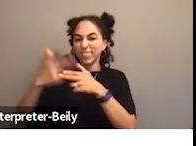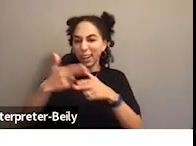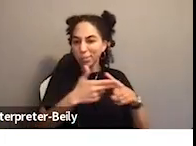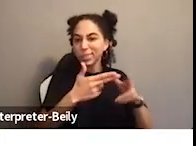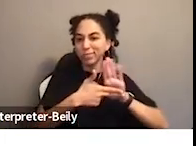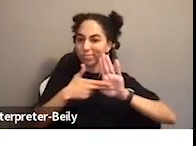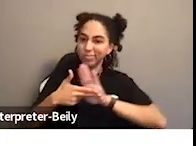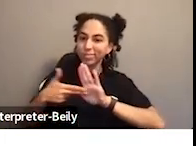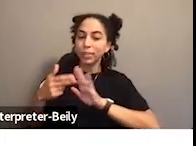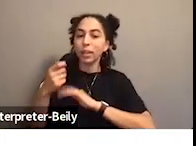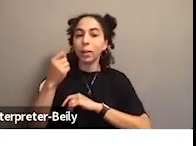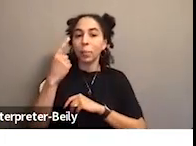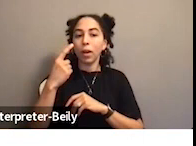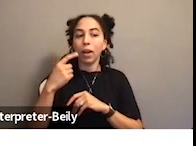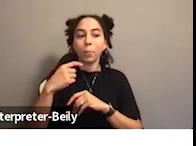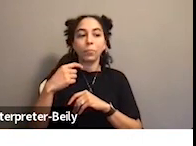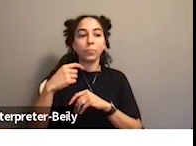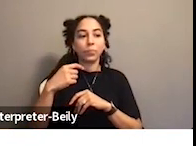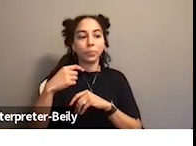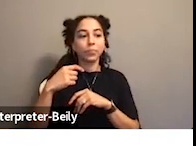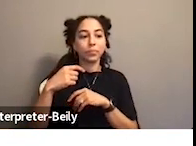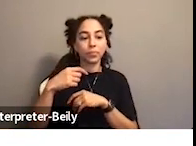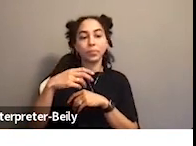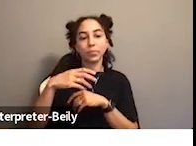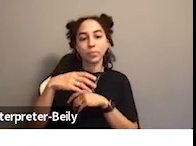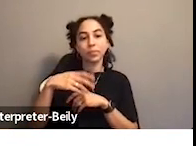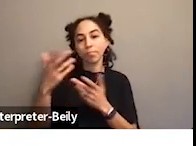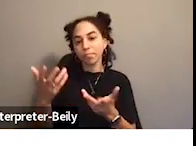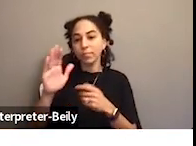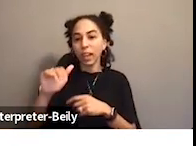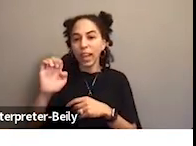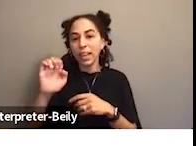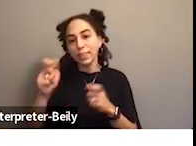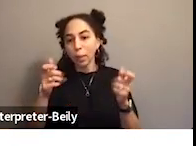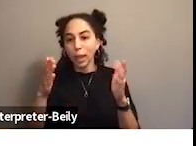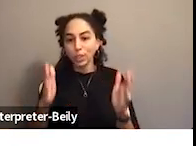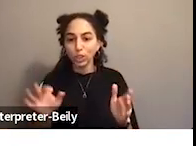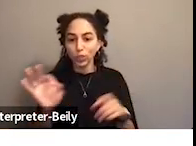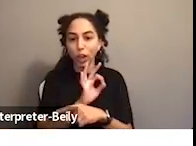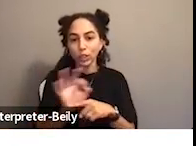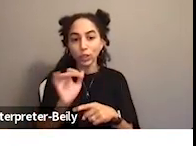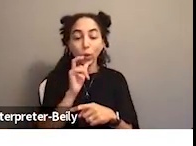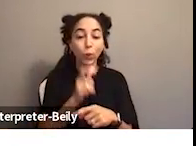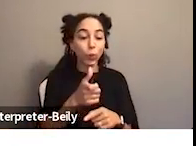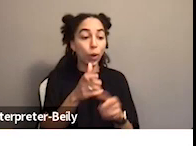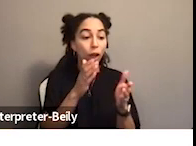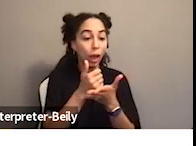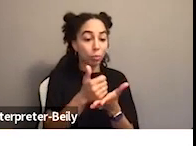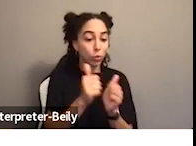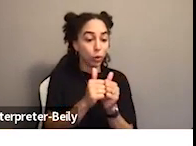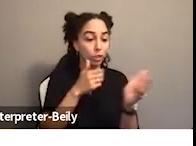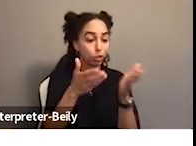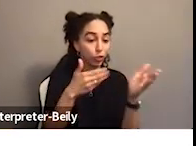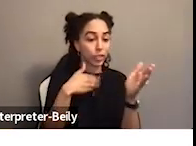that sort of case manager function, where is the person who helps you with those services and supports, who writes